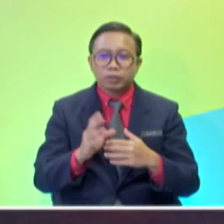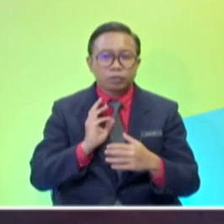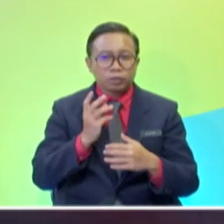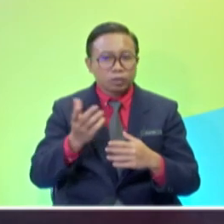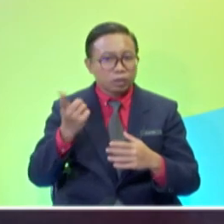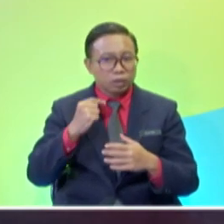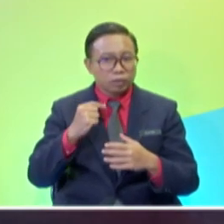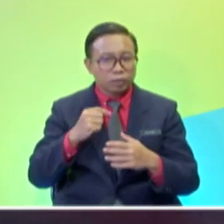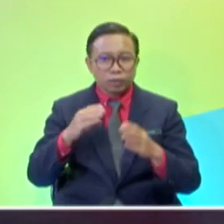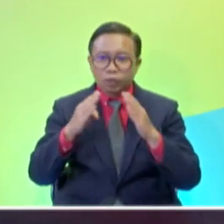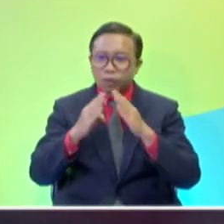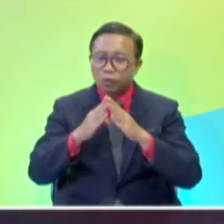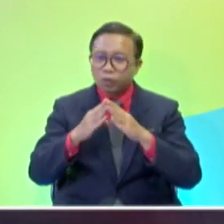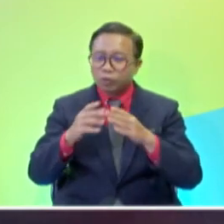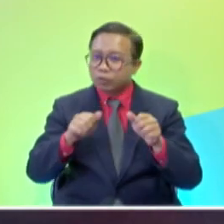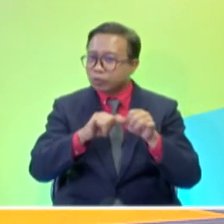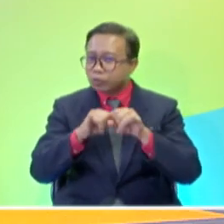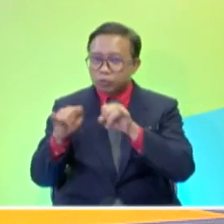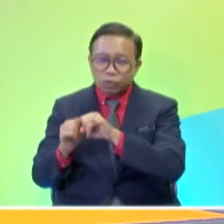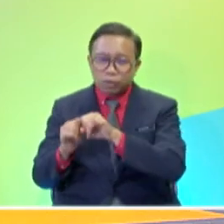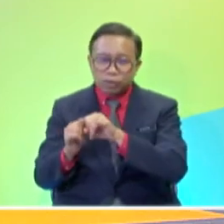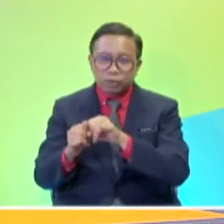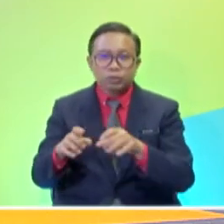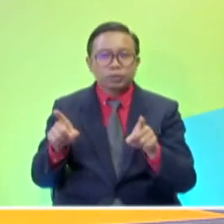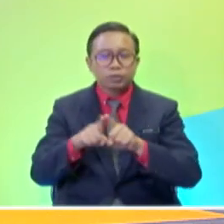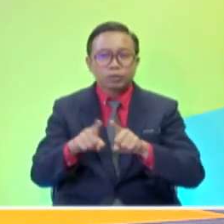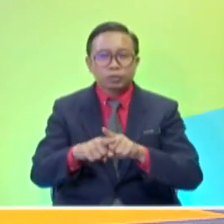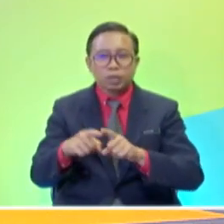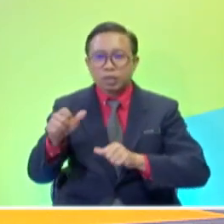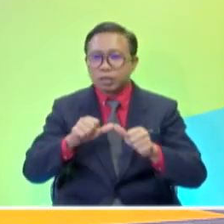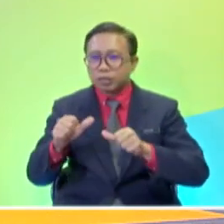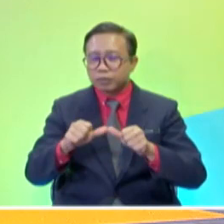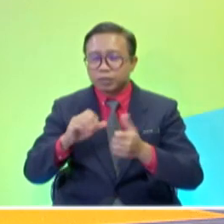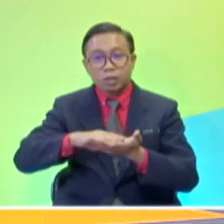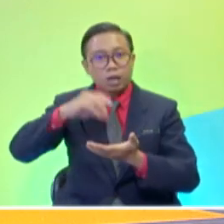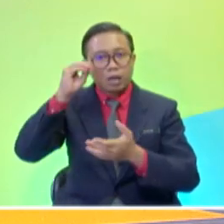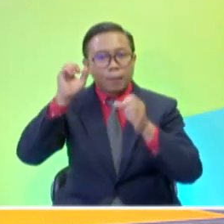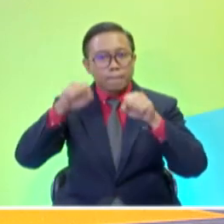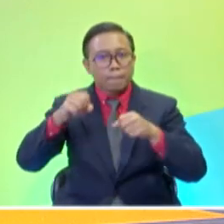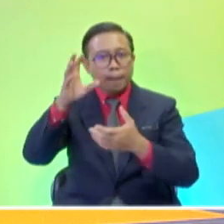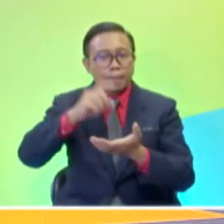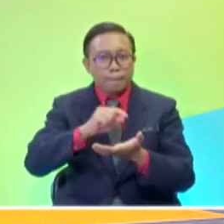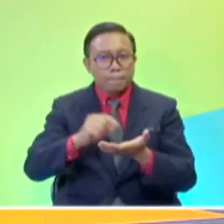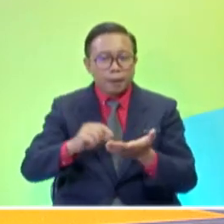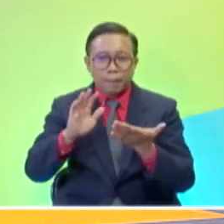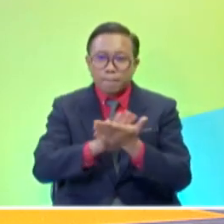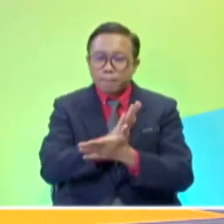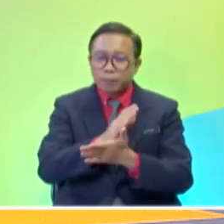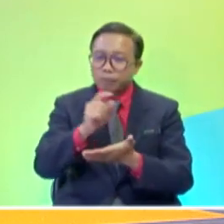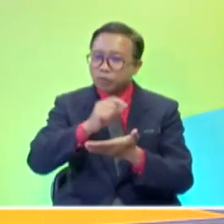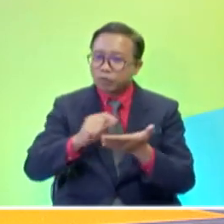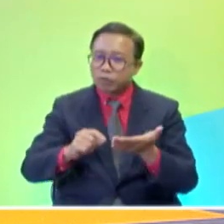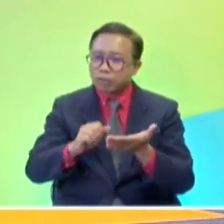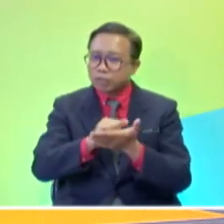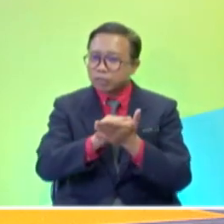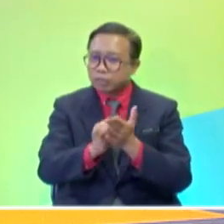have pupils at home join together this activity so they can learn together. All right. So get your pens and papers out, and we'll write the